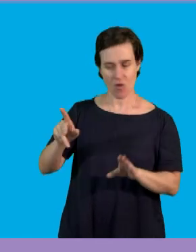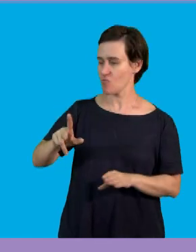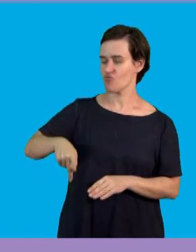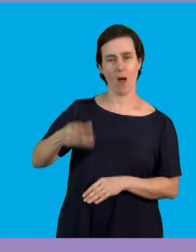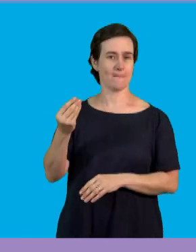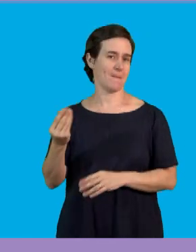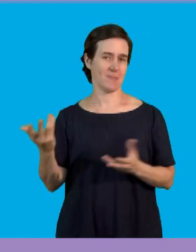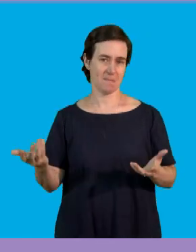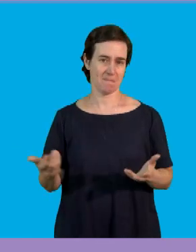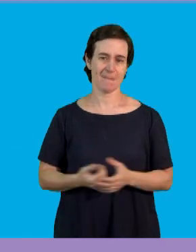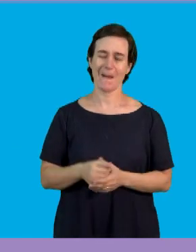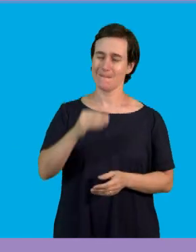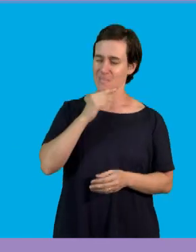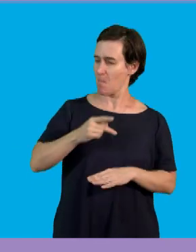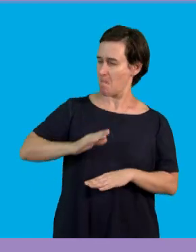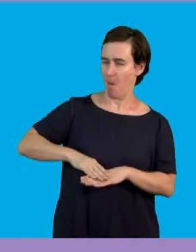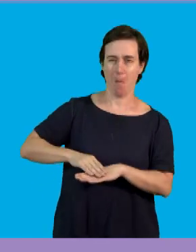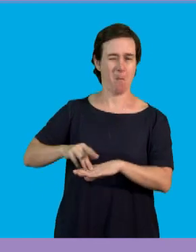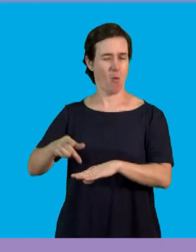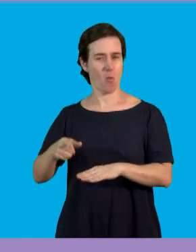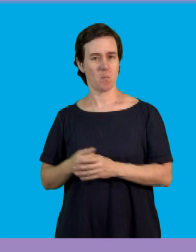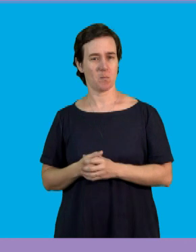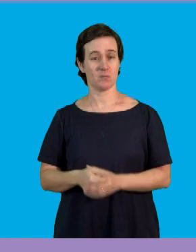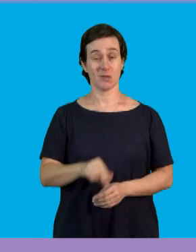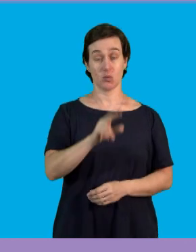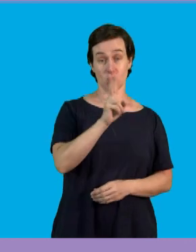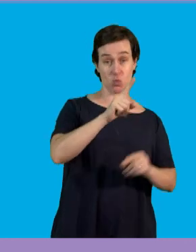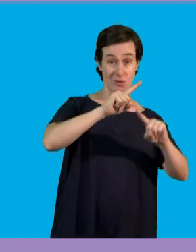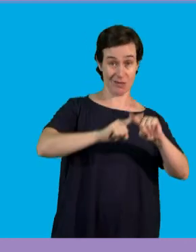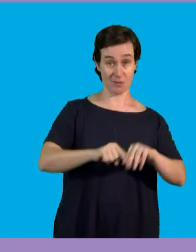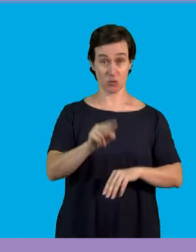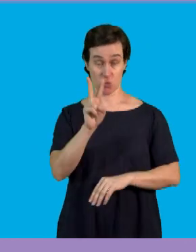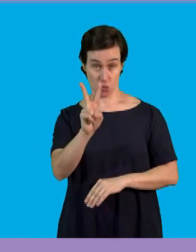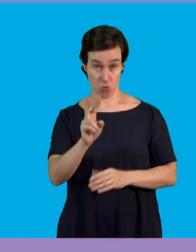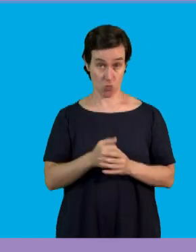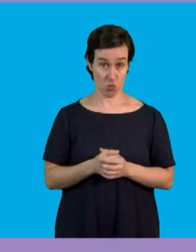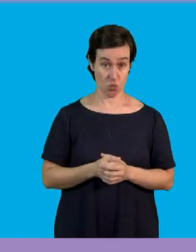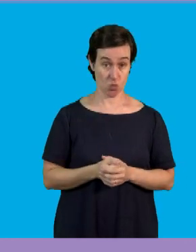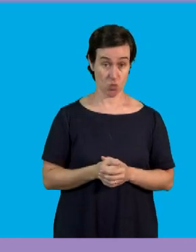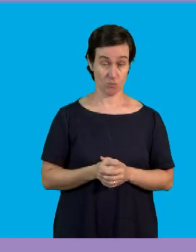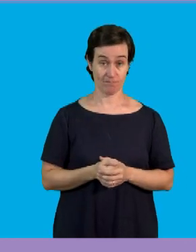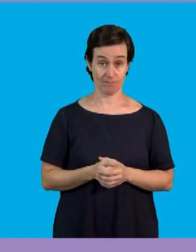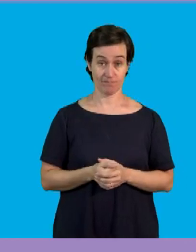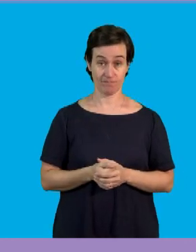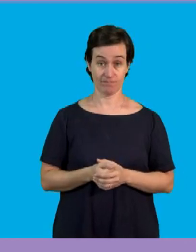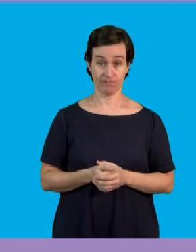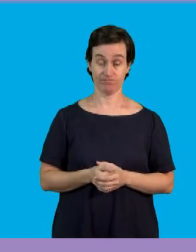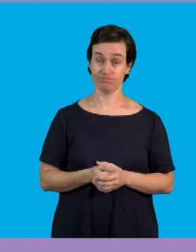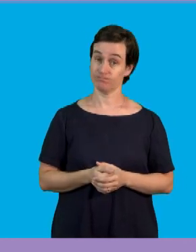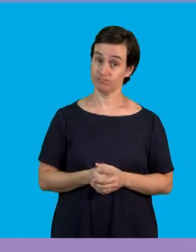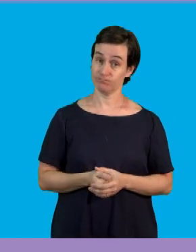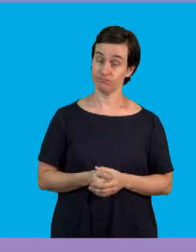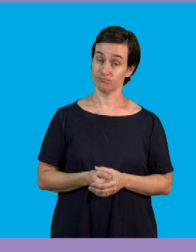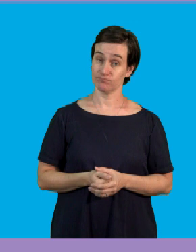prime number, so that is going to be 2 multiplied by 2 multiplied